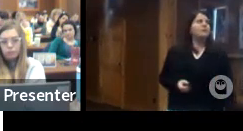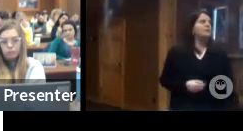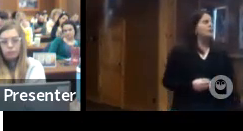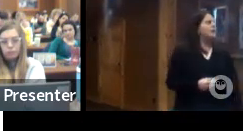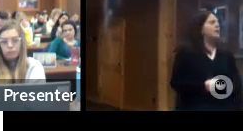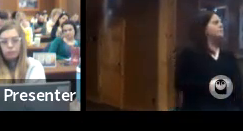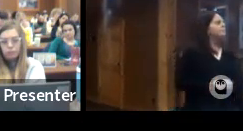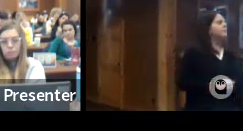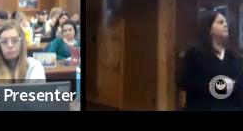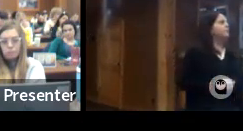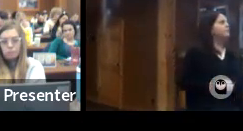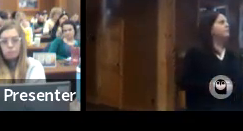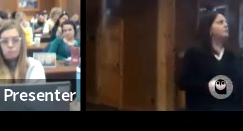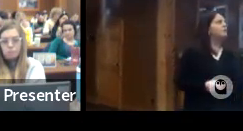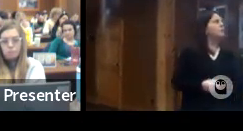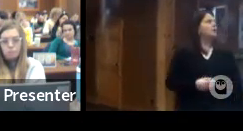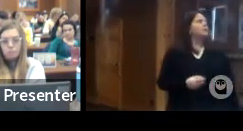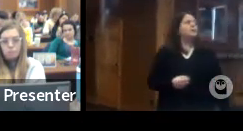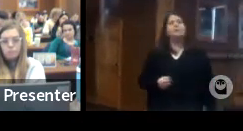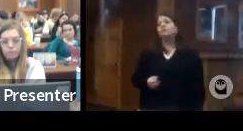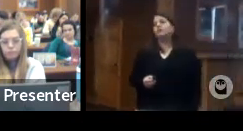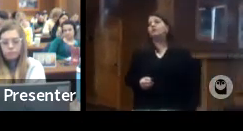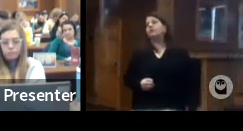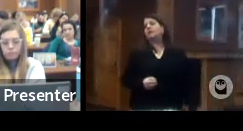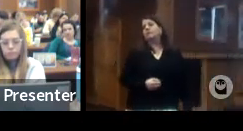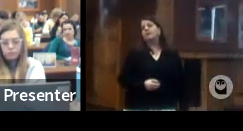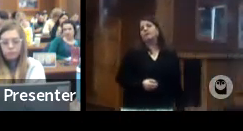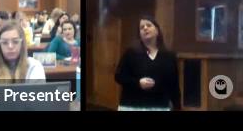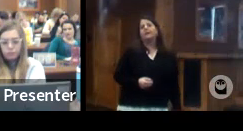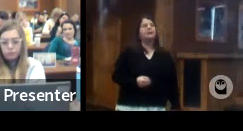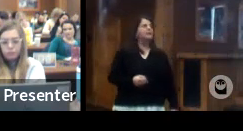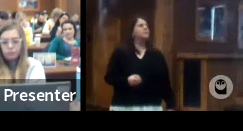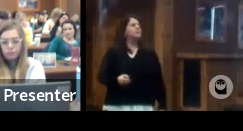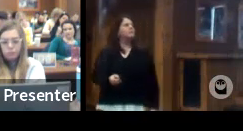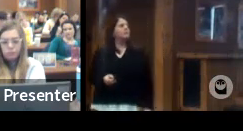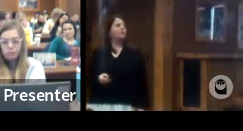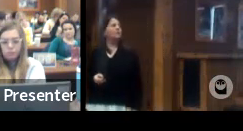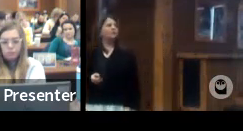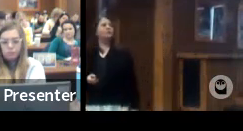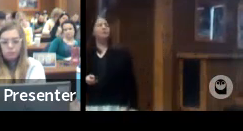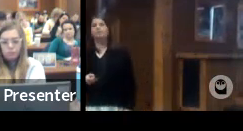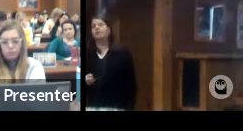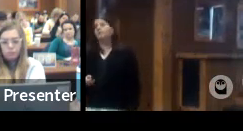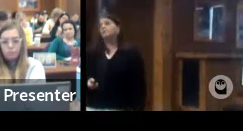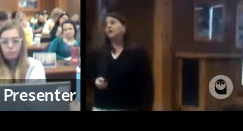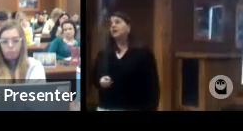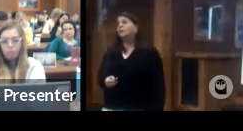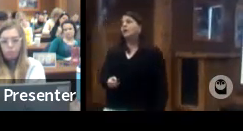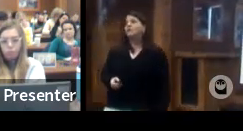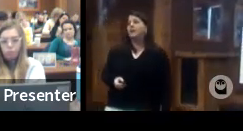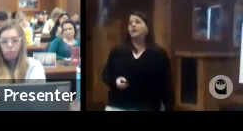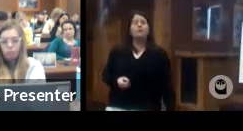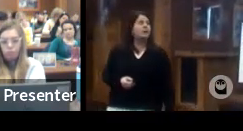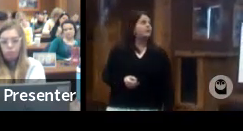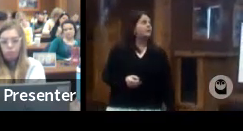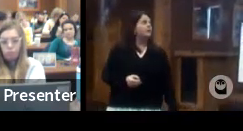need from me. Be very focused on talking with them and sharing that information, getting ideas about what the prosecutor is trying to explain